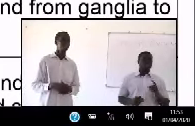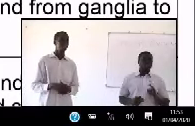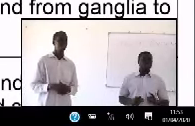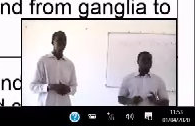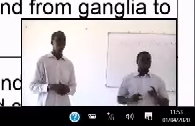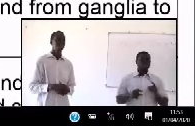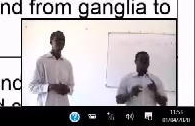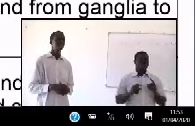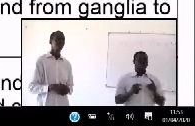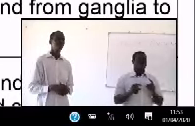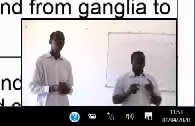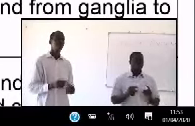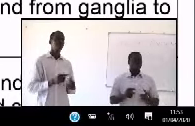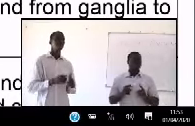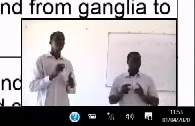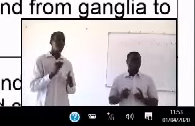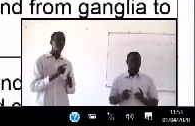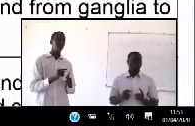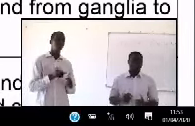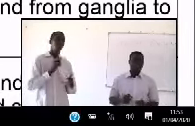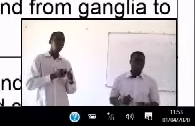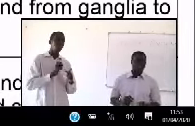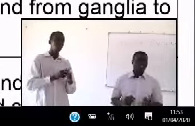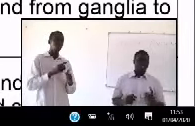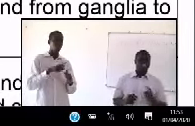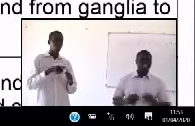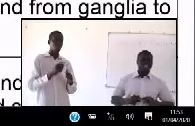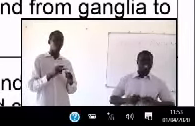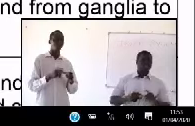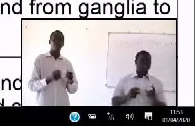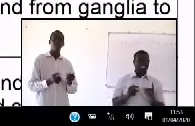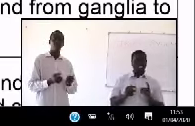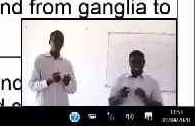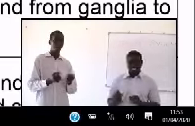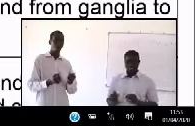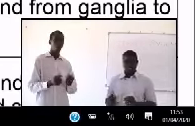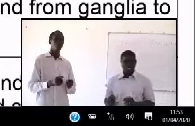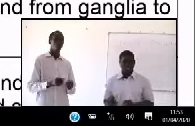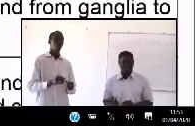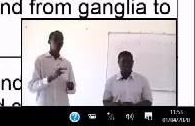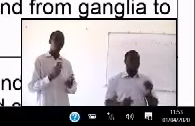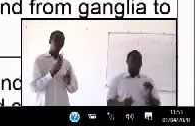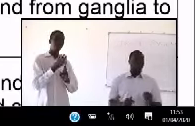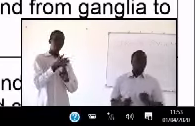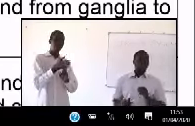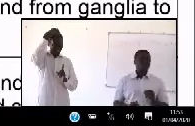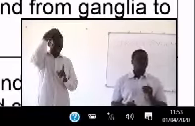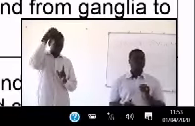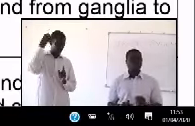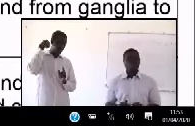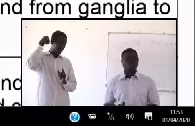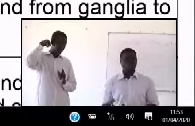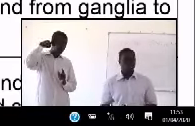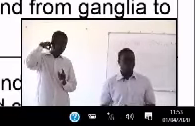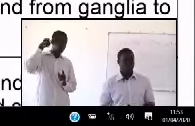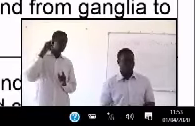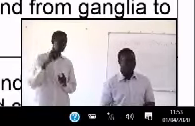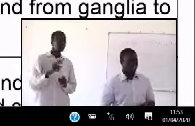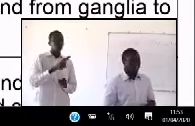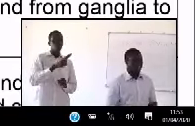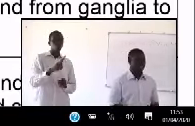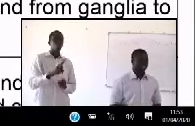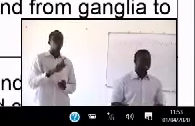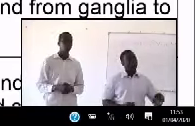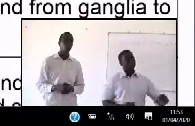system. Okay, the first one, the impulse speed along motor fibers that extend from the